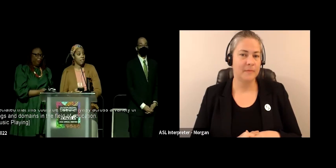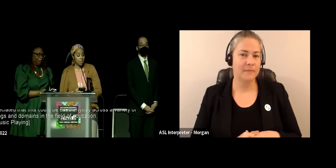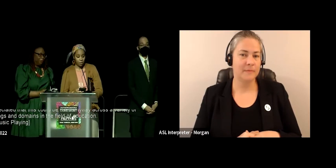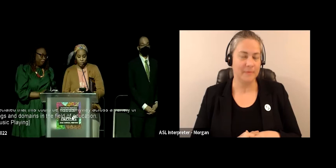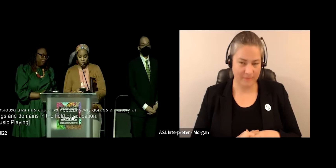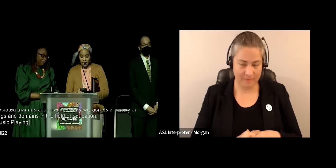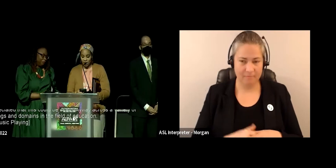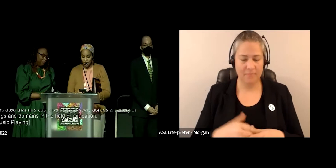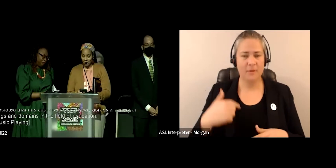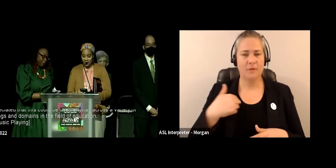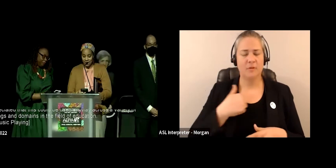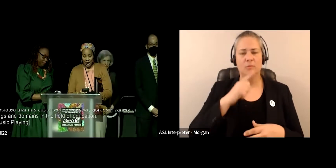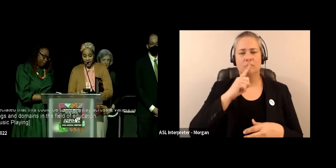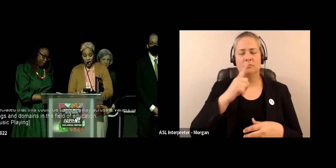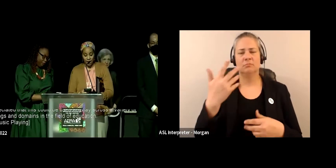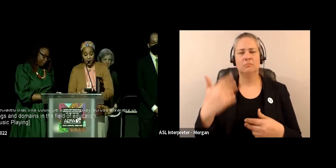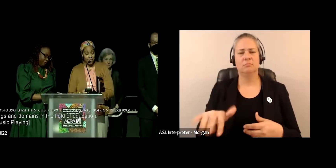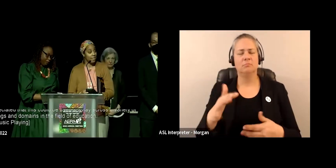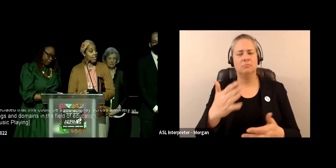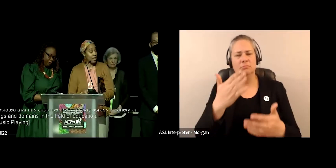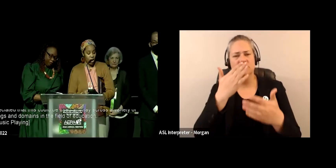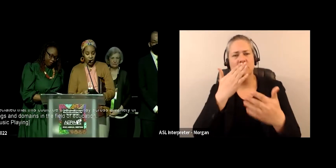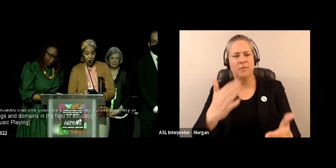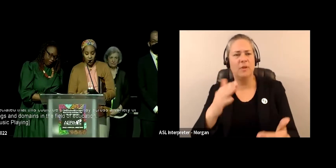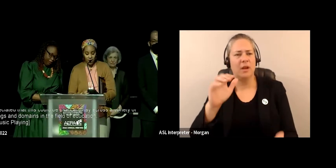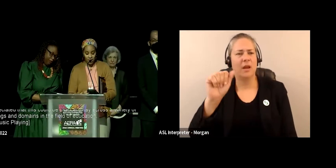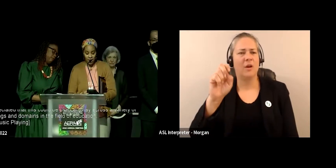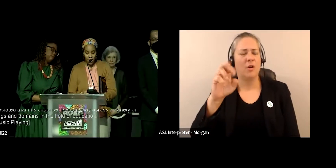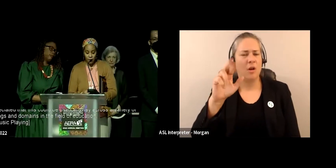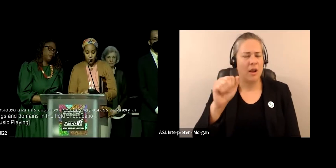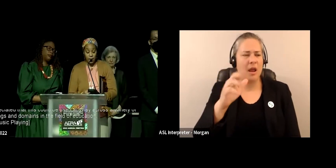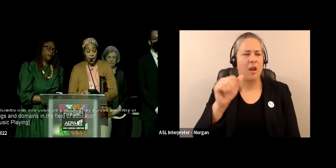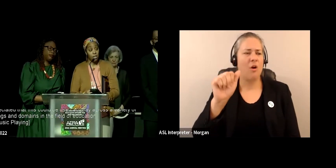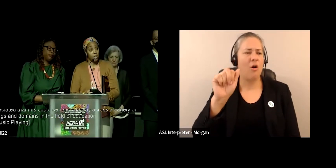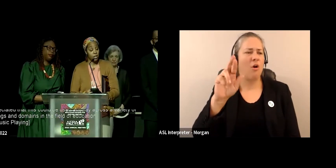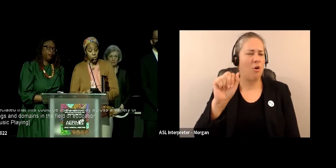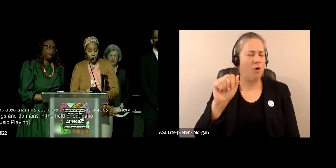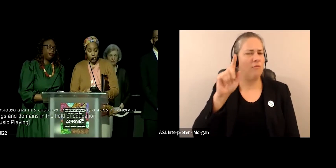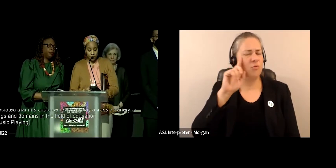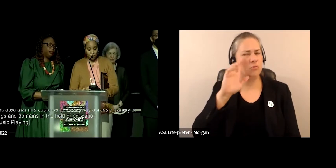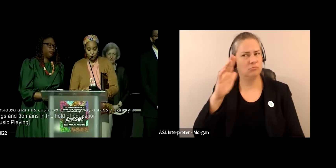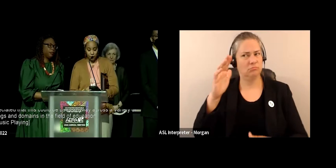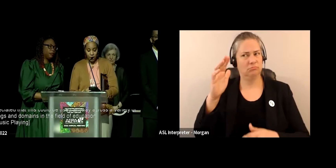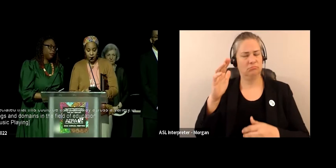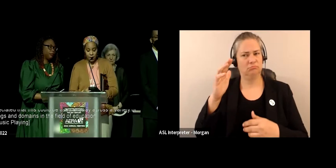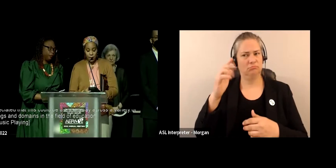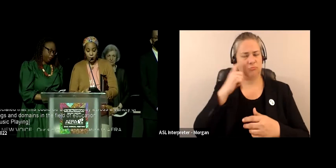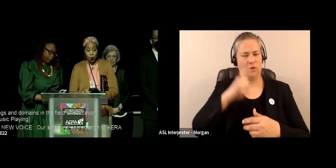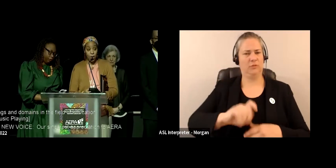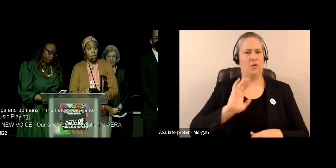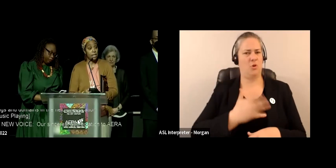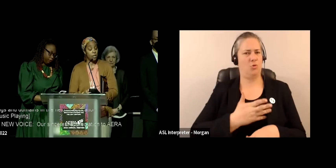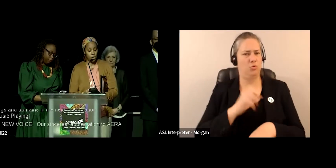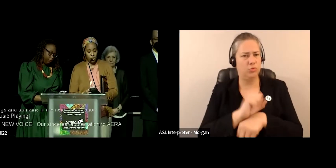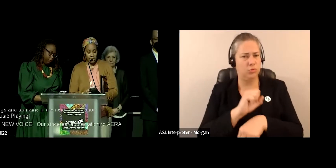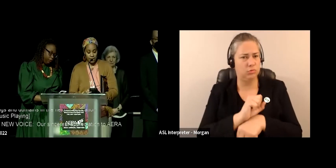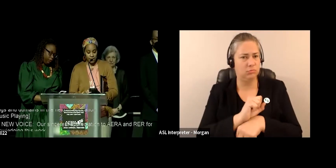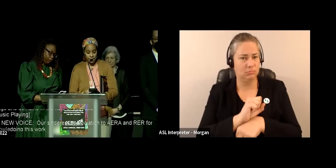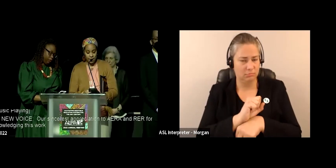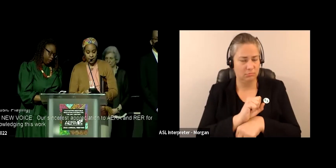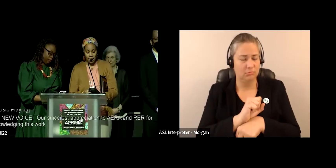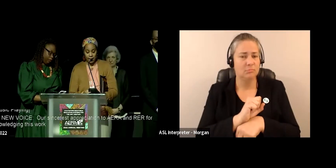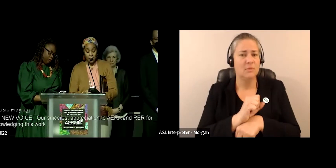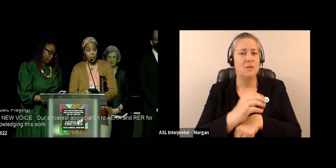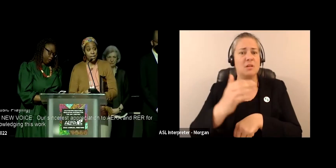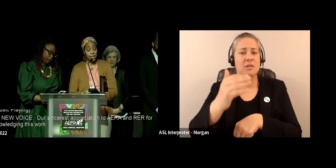Our sincerest appreciation to AERA and RER for acknowledging this work. Thank you to our current